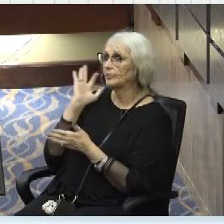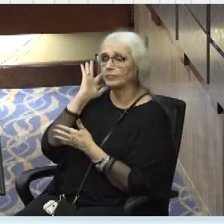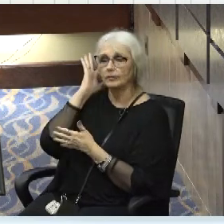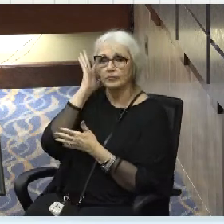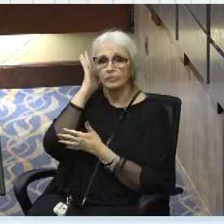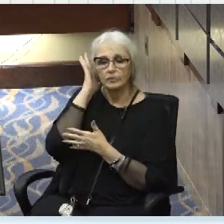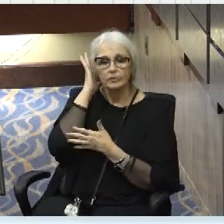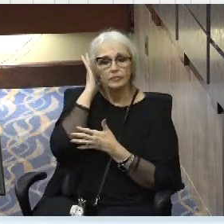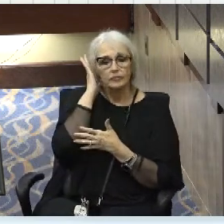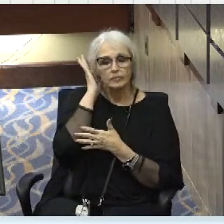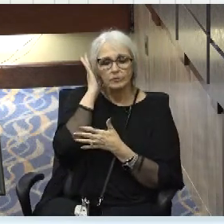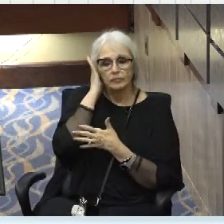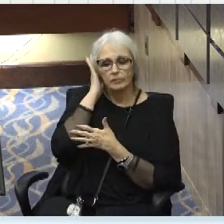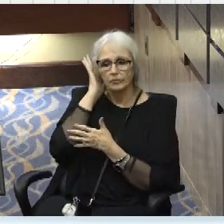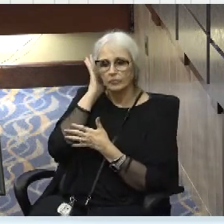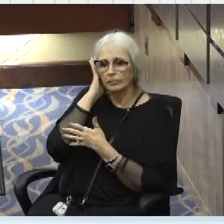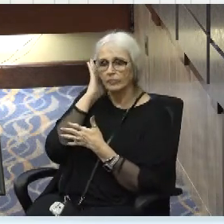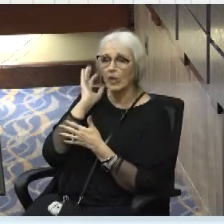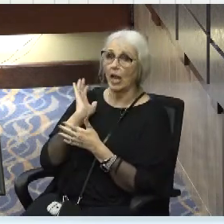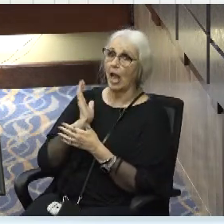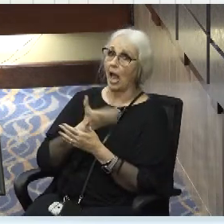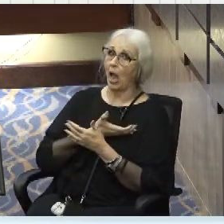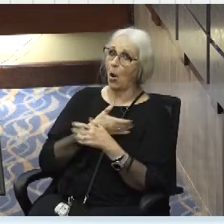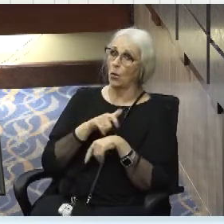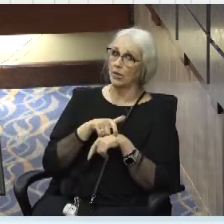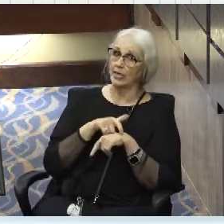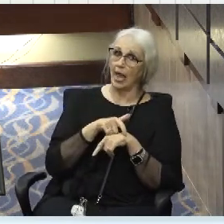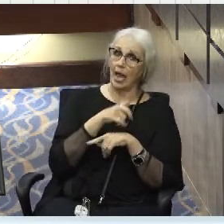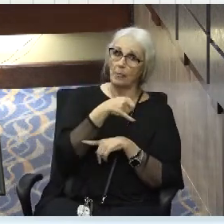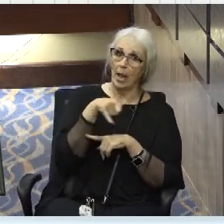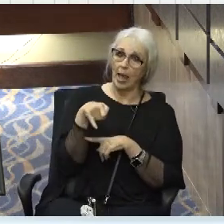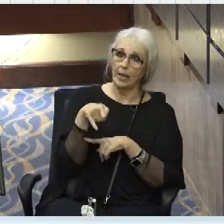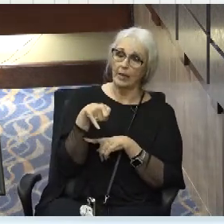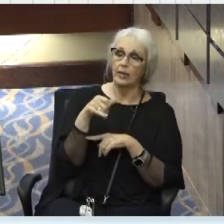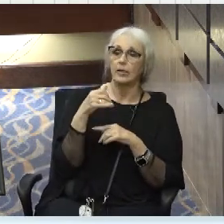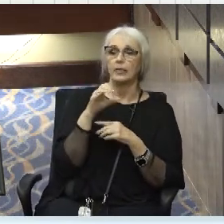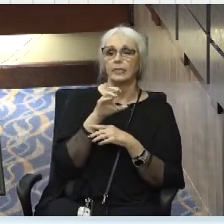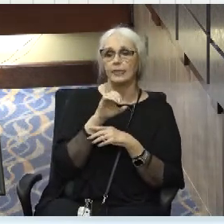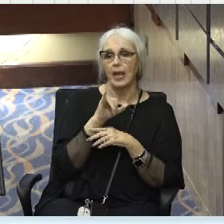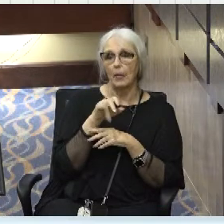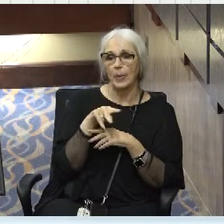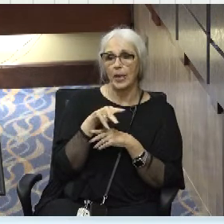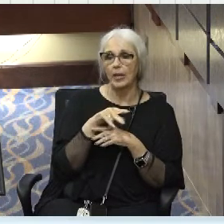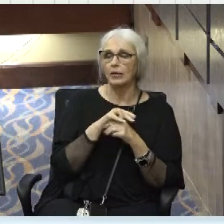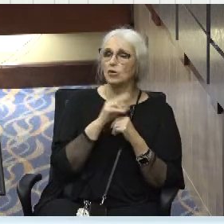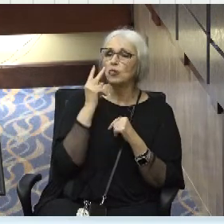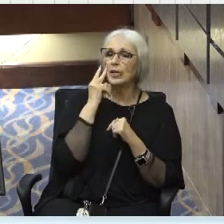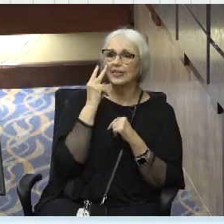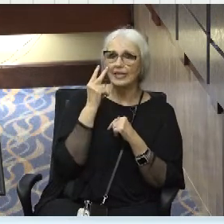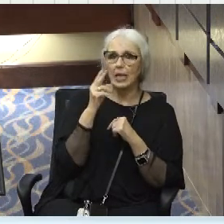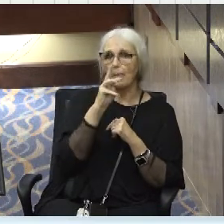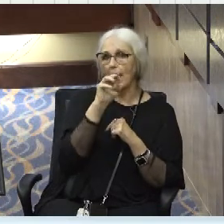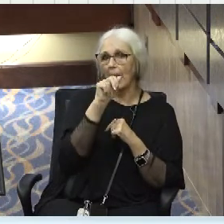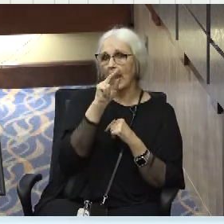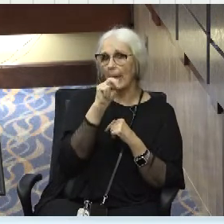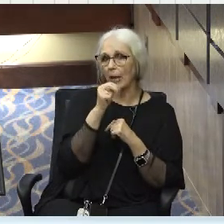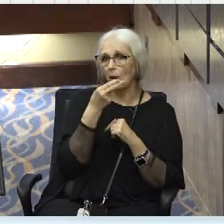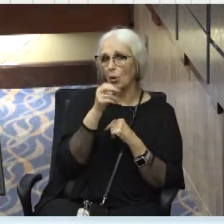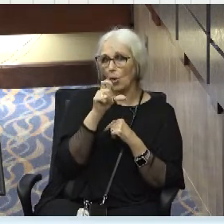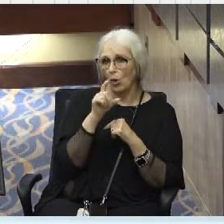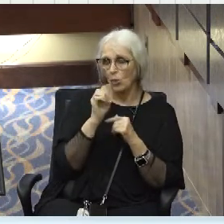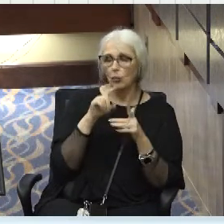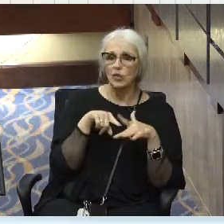And so this was kind of our timeline. So the CIP and manholes, you can see we started this project back